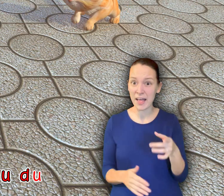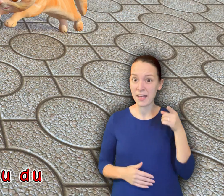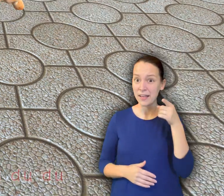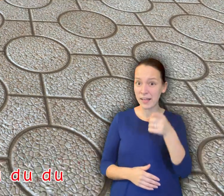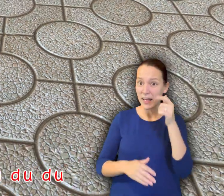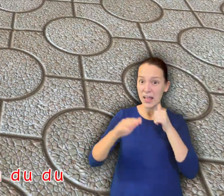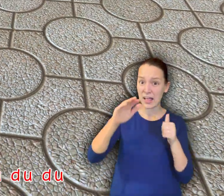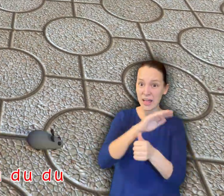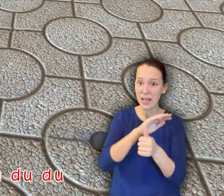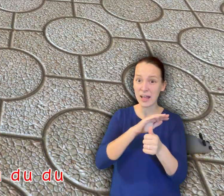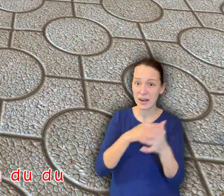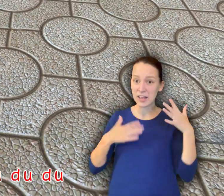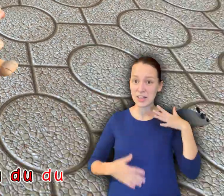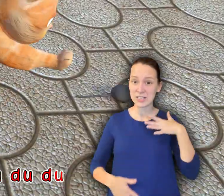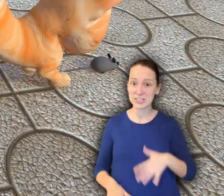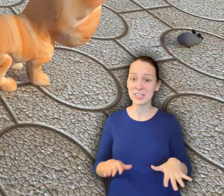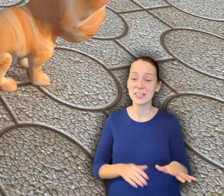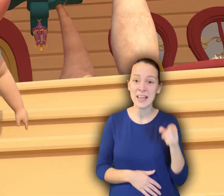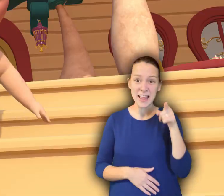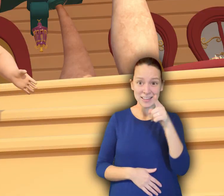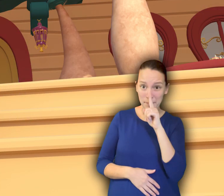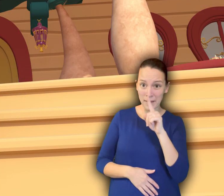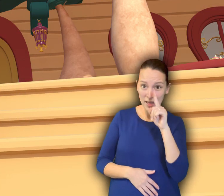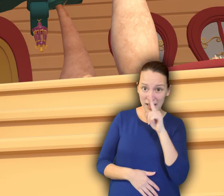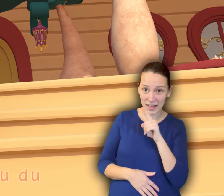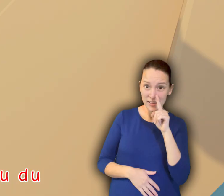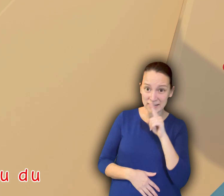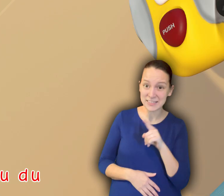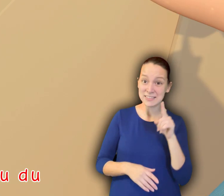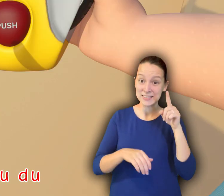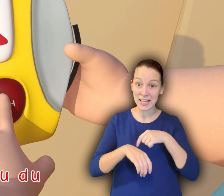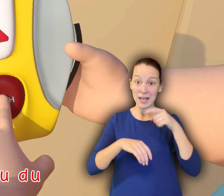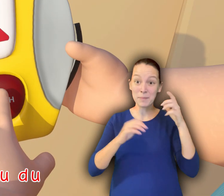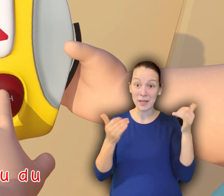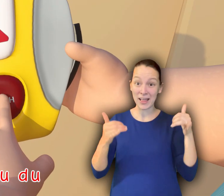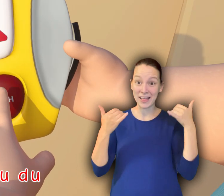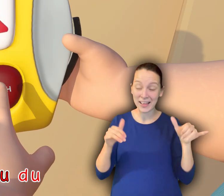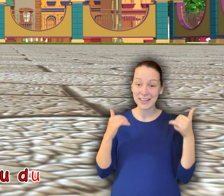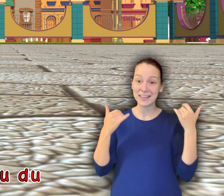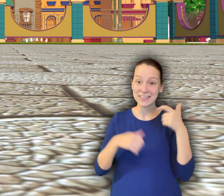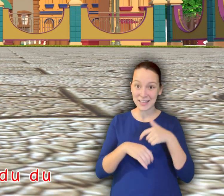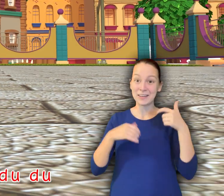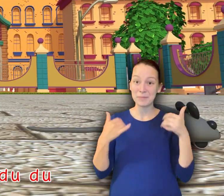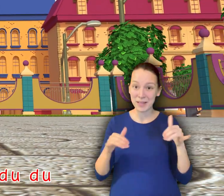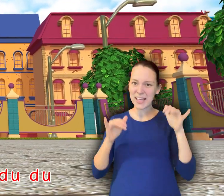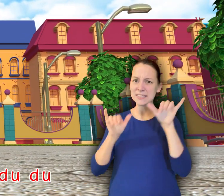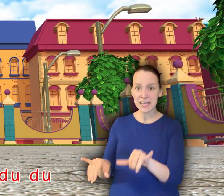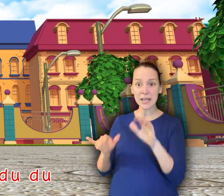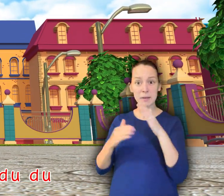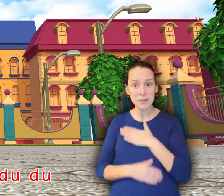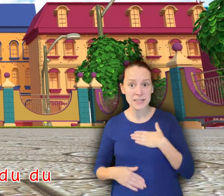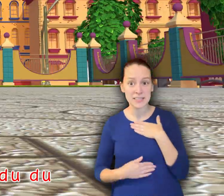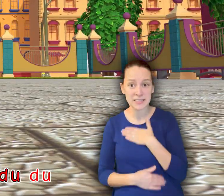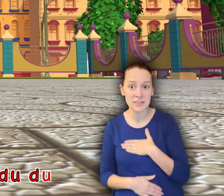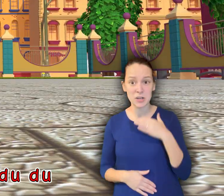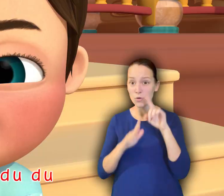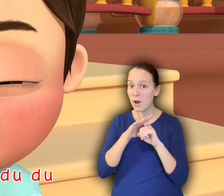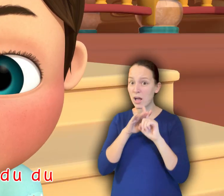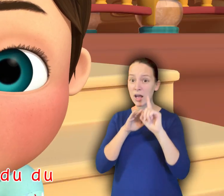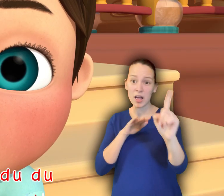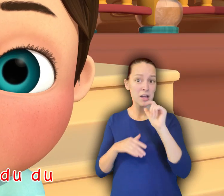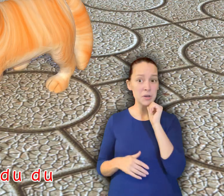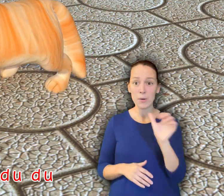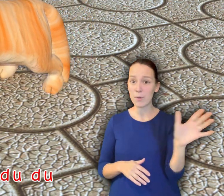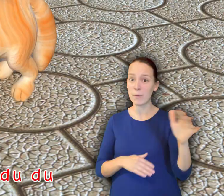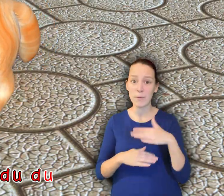house under the blouse a little mouse time to play won't you stay